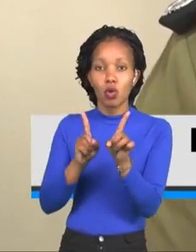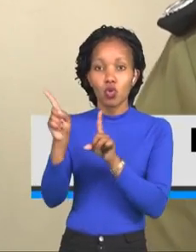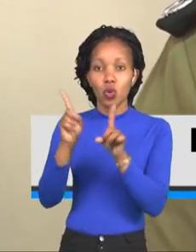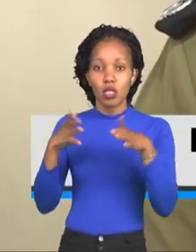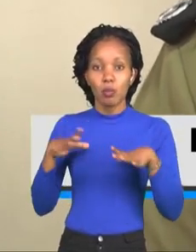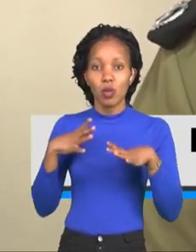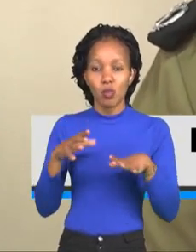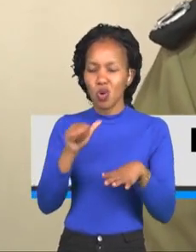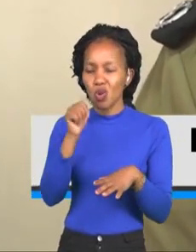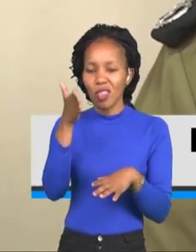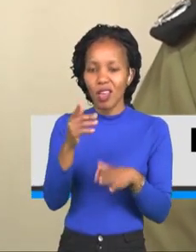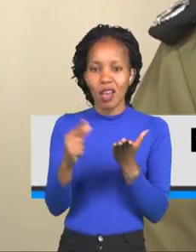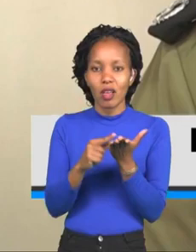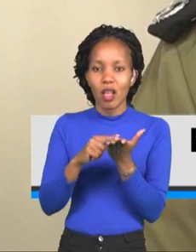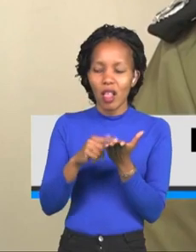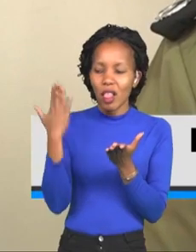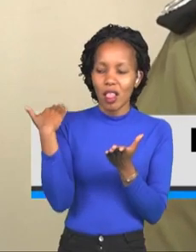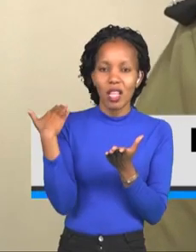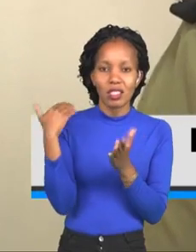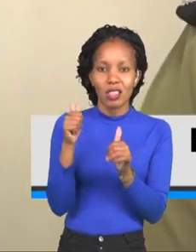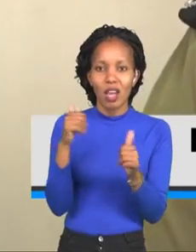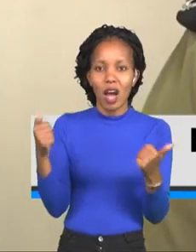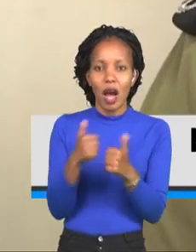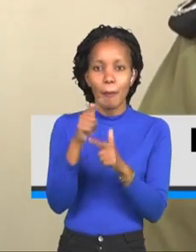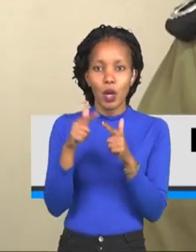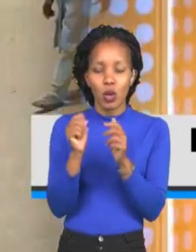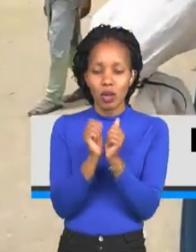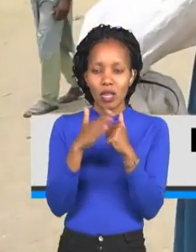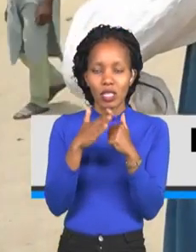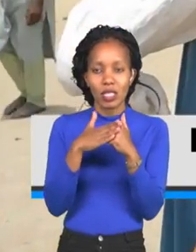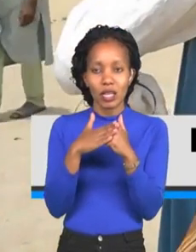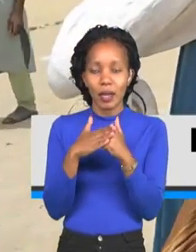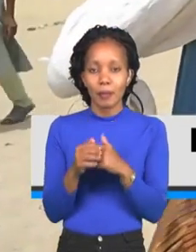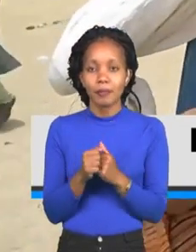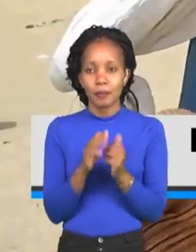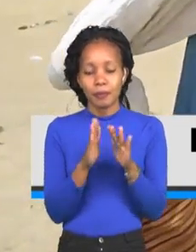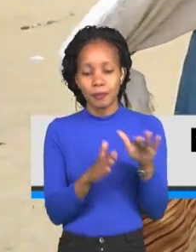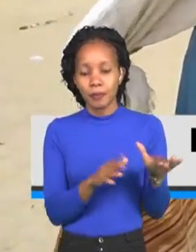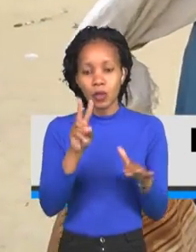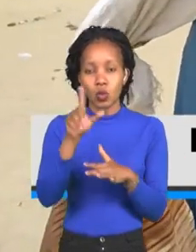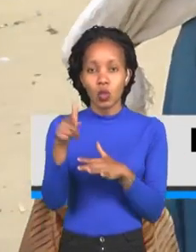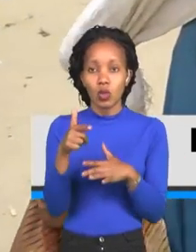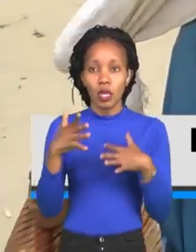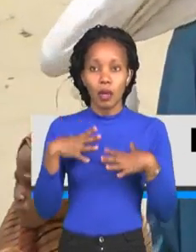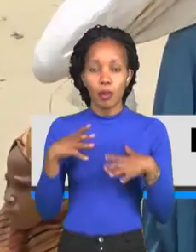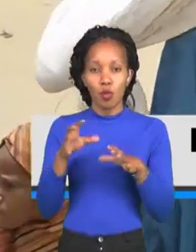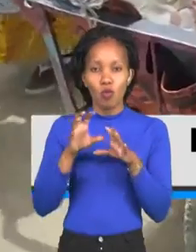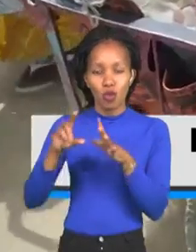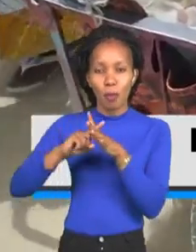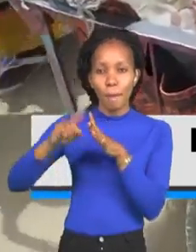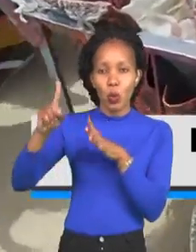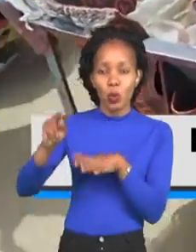rare in Uganda, and the last such incident occurred in 1999. Some 2,000 people have been forced to flee